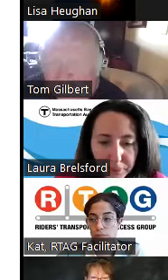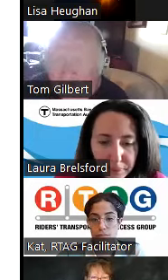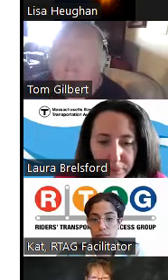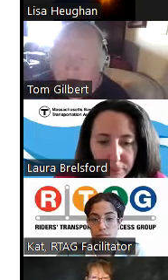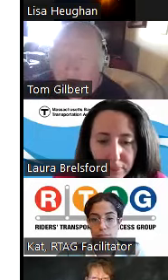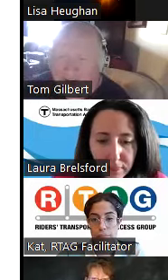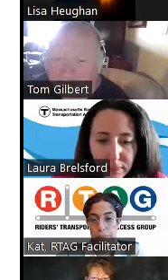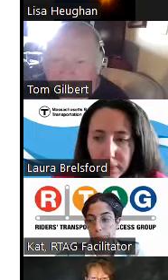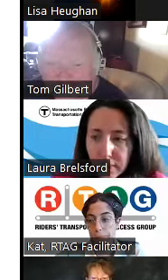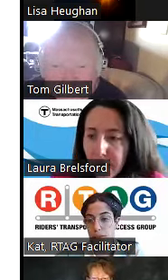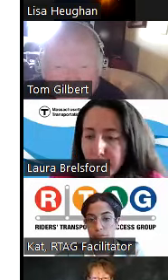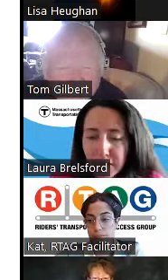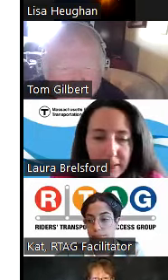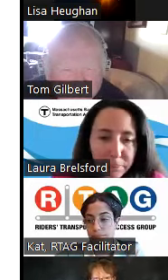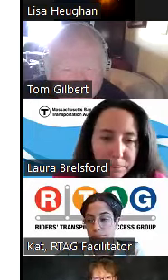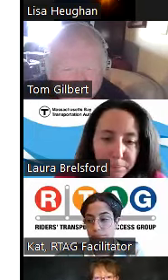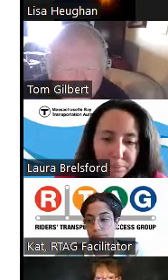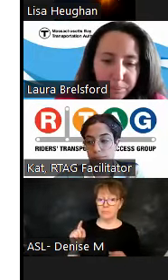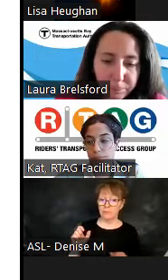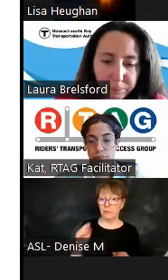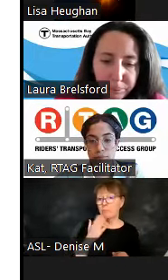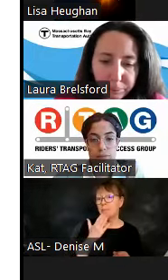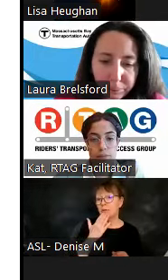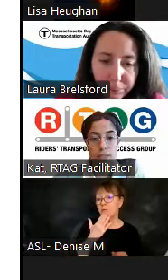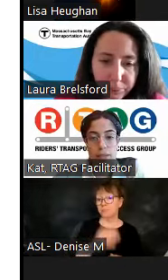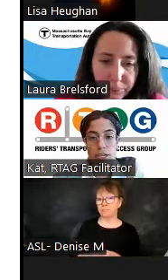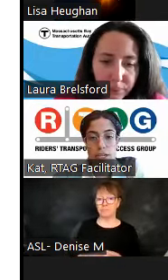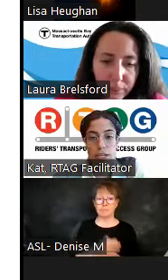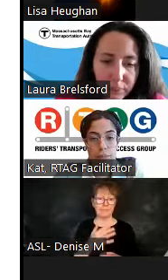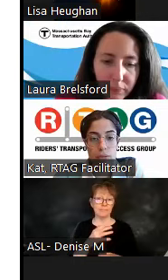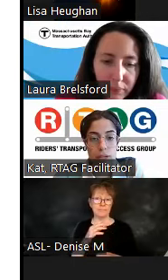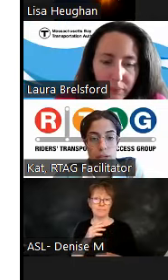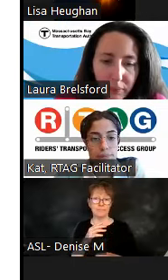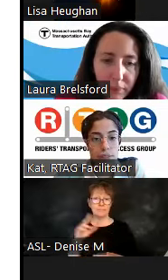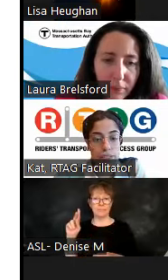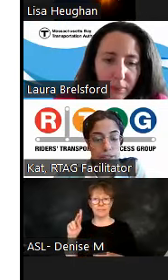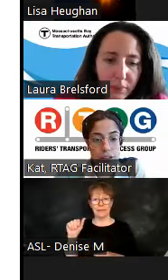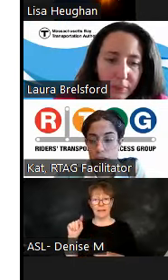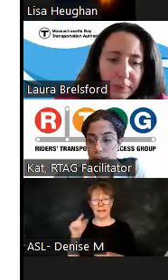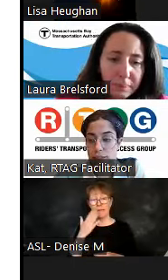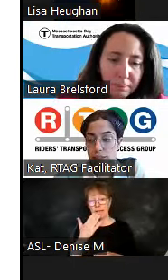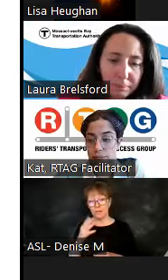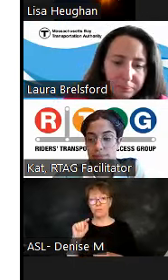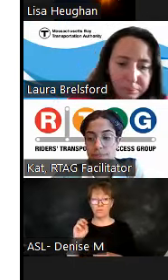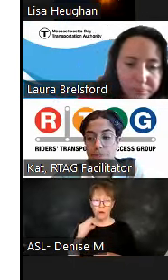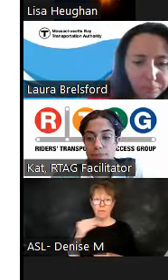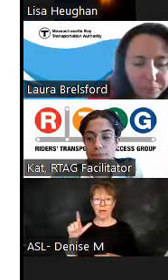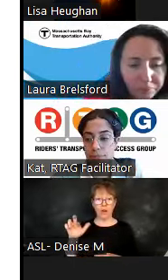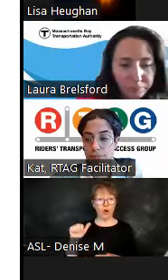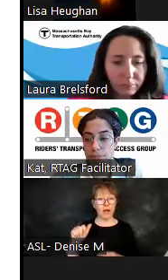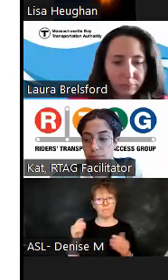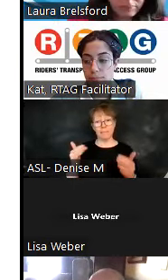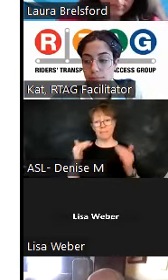Okay, thanks for answering my questions. Thanks. Yeah, thanks, Tom. Thank you, Tom and Laura. Lisa, you're next.